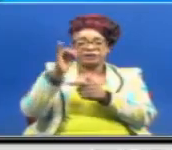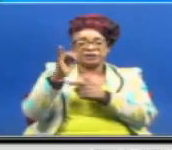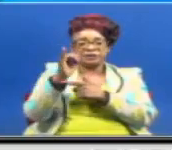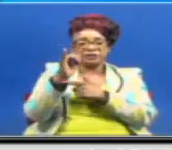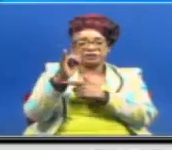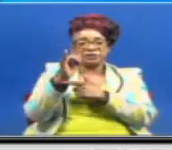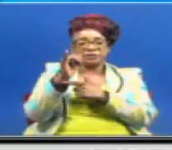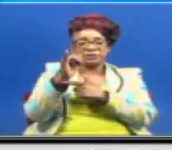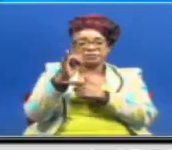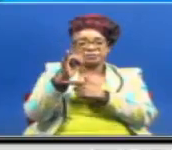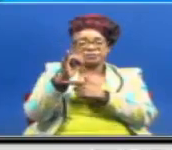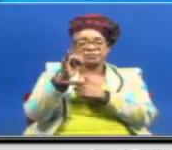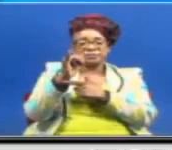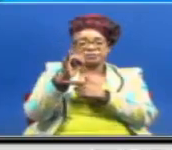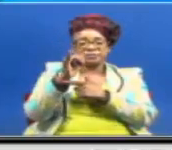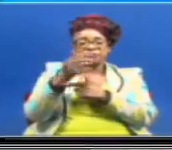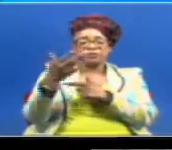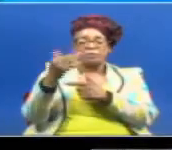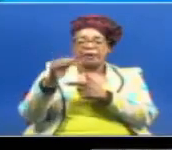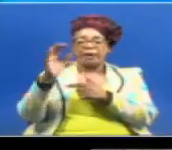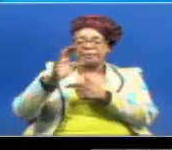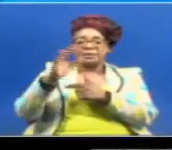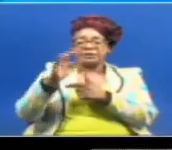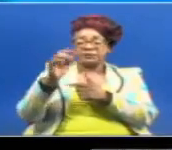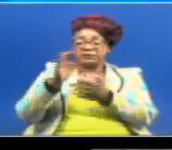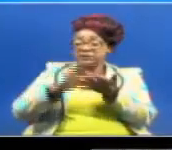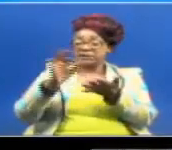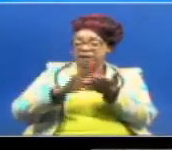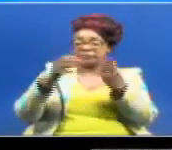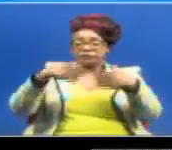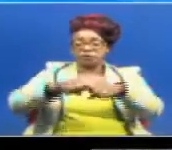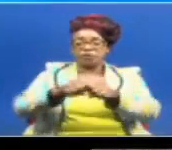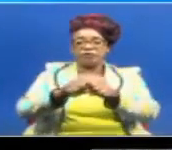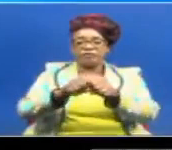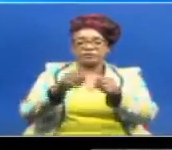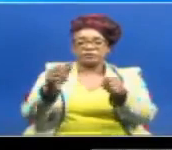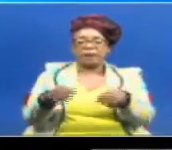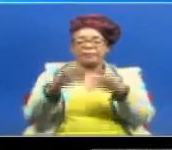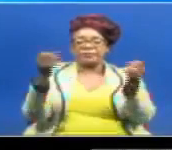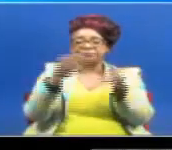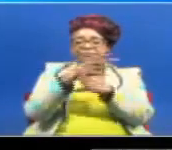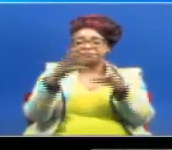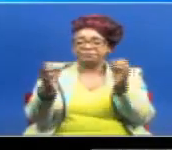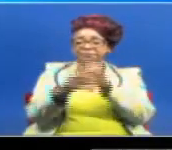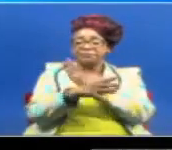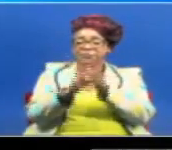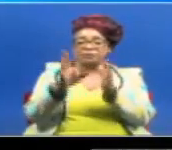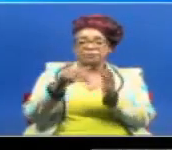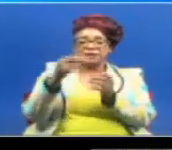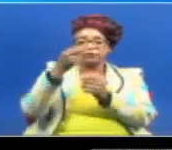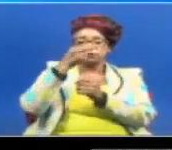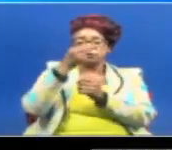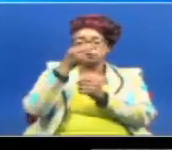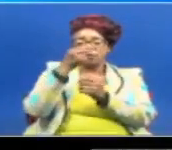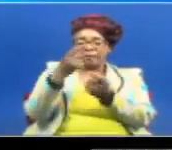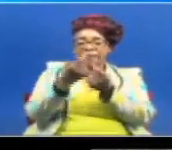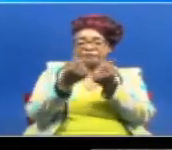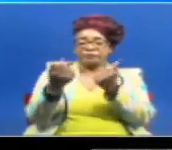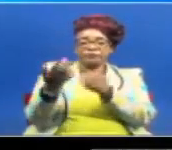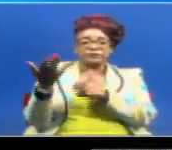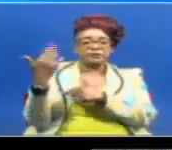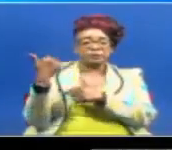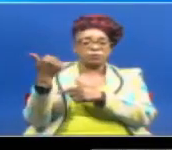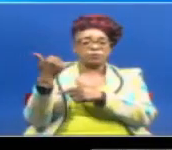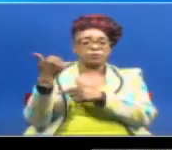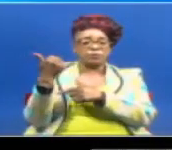Several cabinet secretaries have taken on their new dockets following a reshuffle by President William Ruto a week ago. Tourism Cabinet